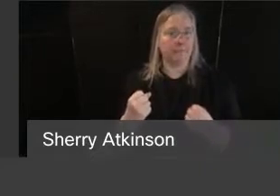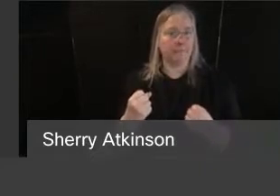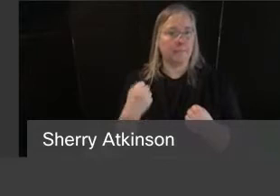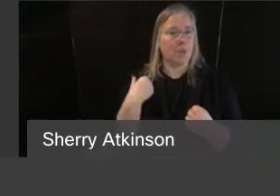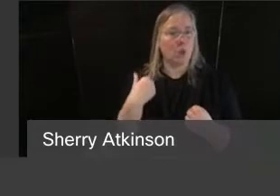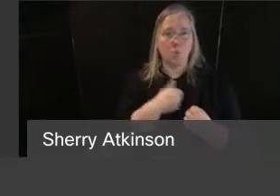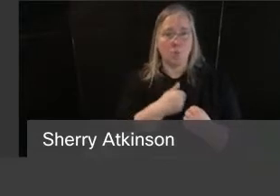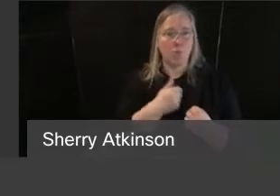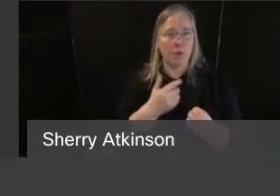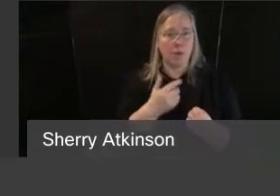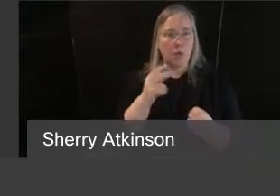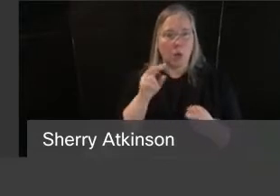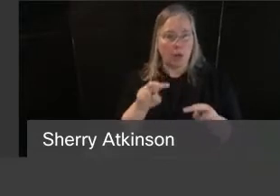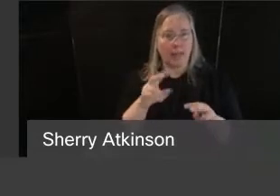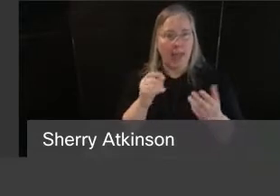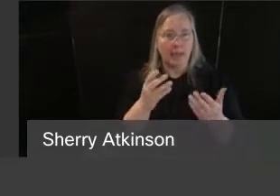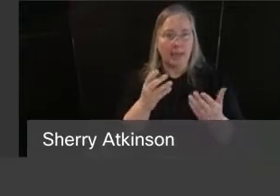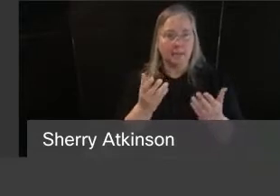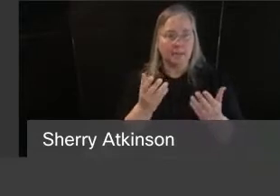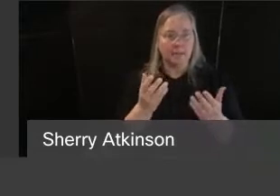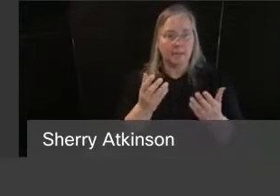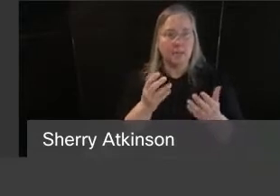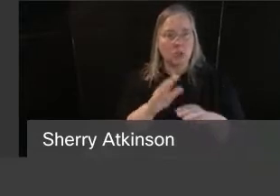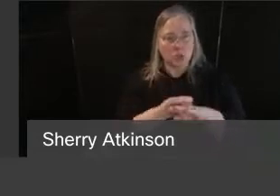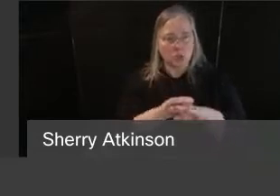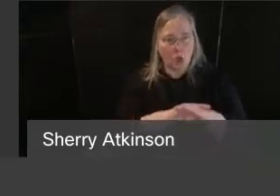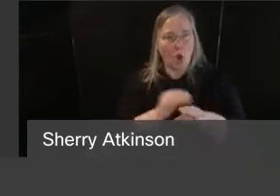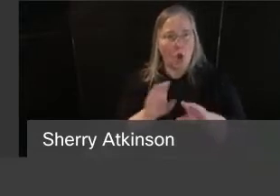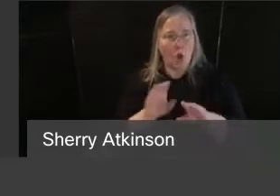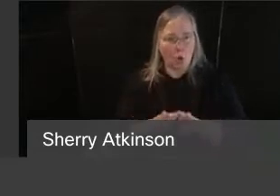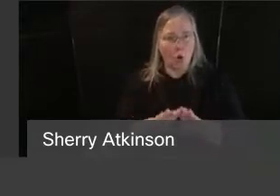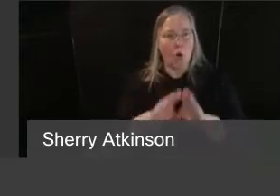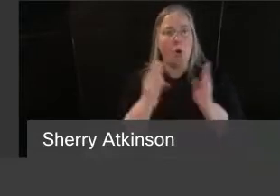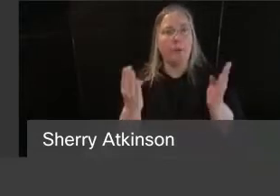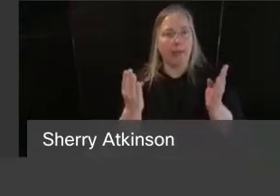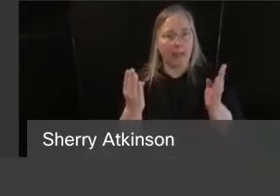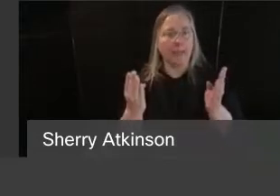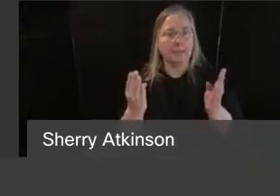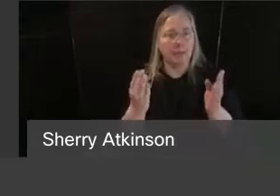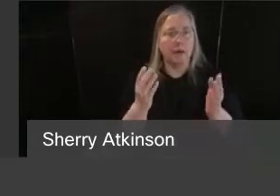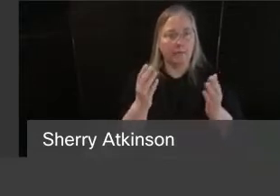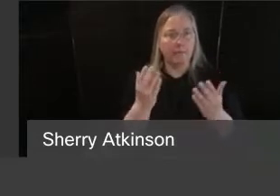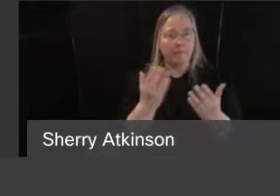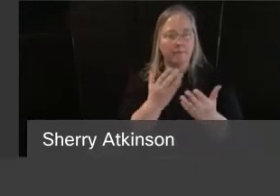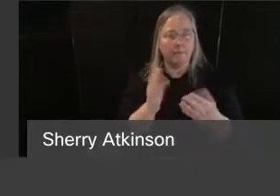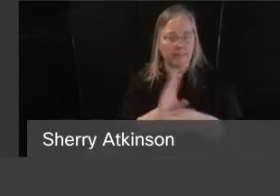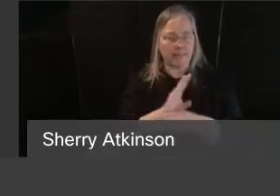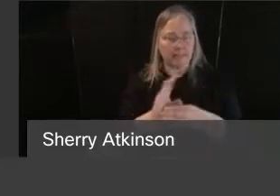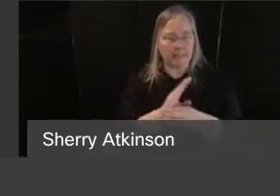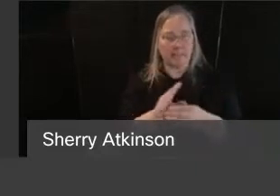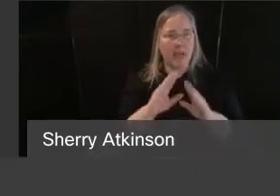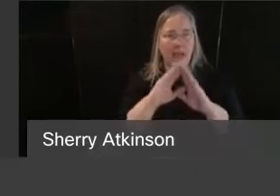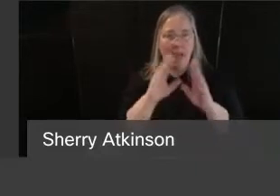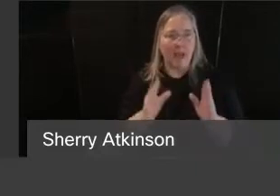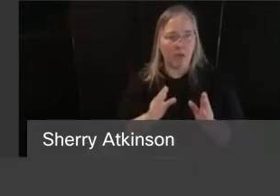reopening gradually as sort of the households get vaccinated, and people feel more confident. as